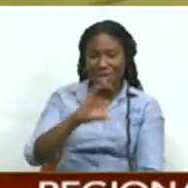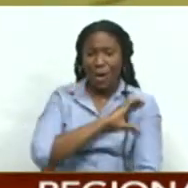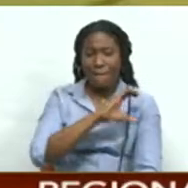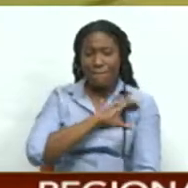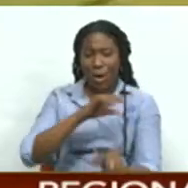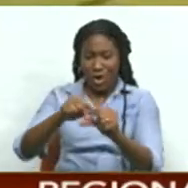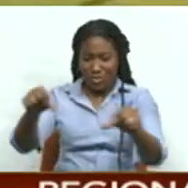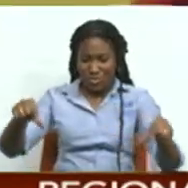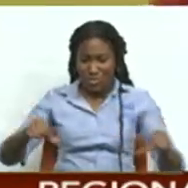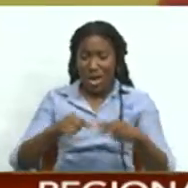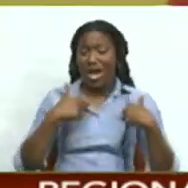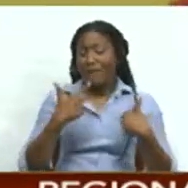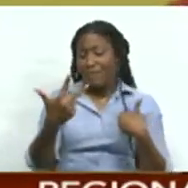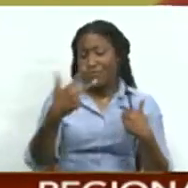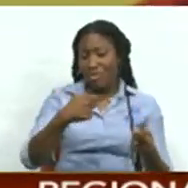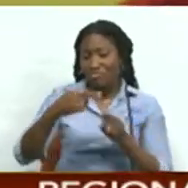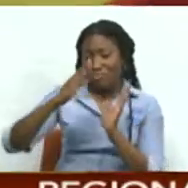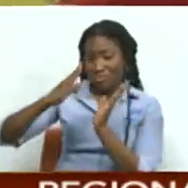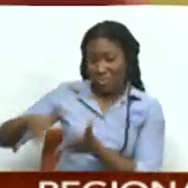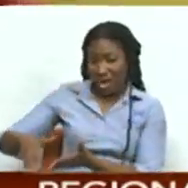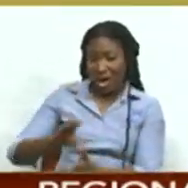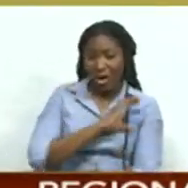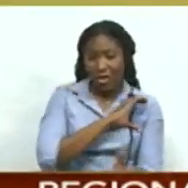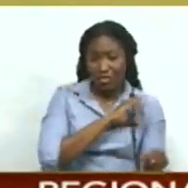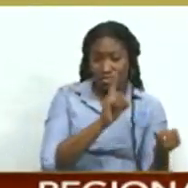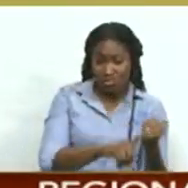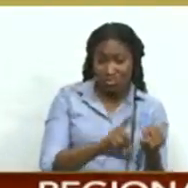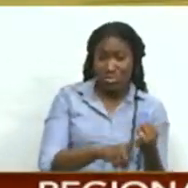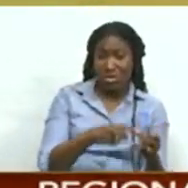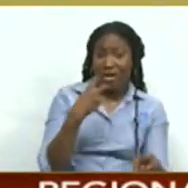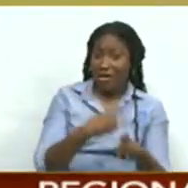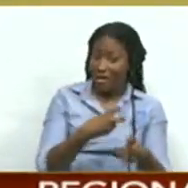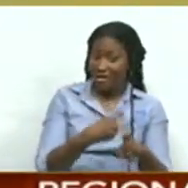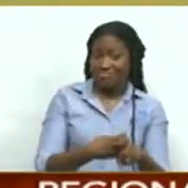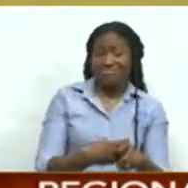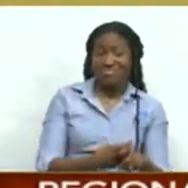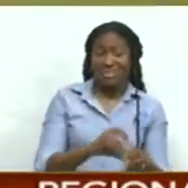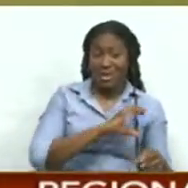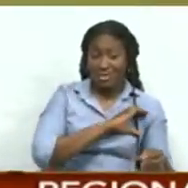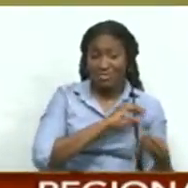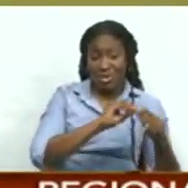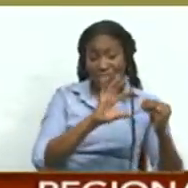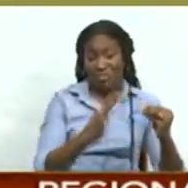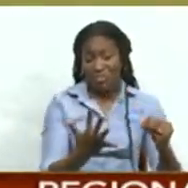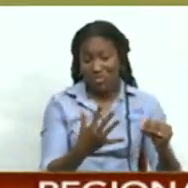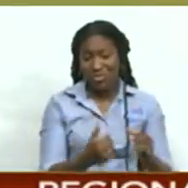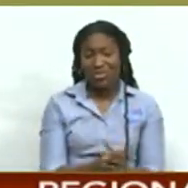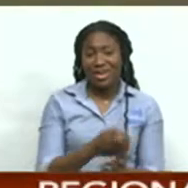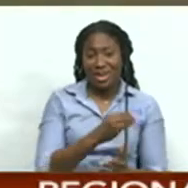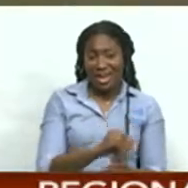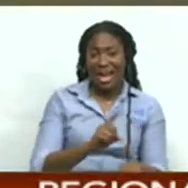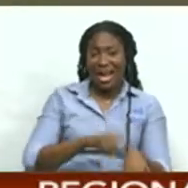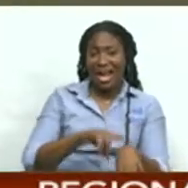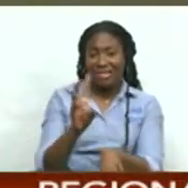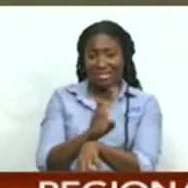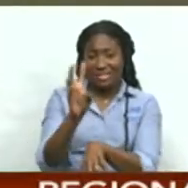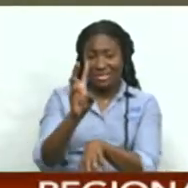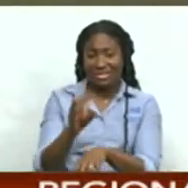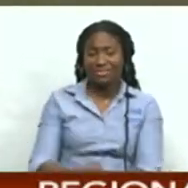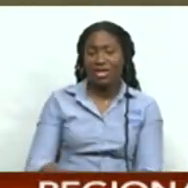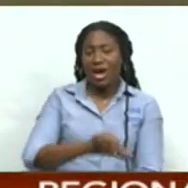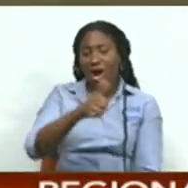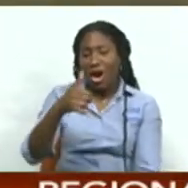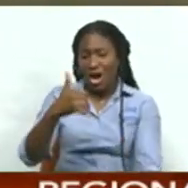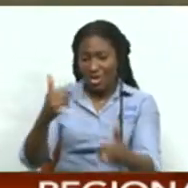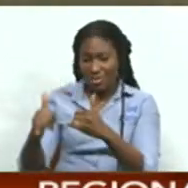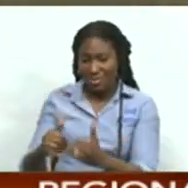remaining, league leaders Miscellaneous Police FC has a tough assignment in 5th place to Terminix Lahokota Rangers at 6 p.m. Elsewhere, Canopia Eagles plays Central